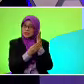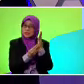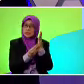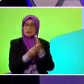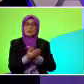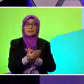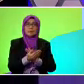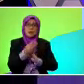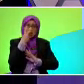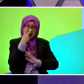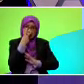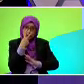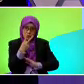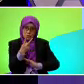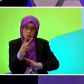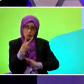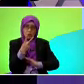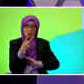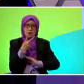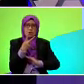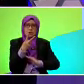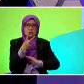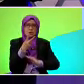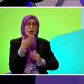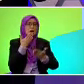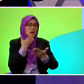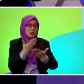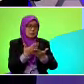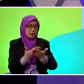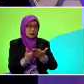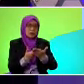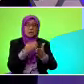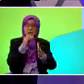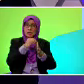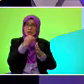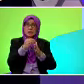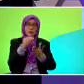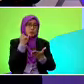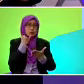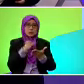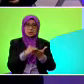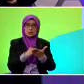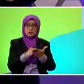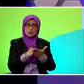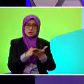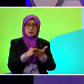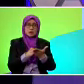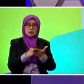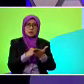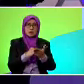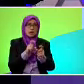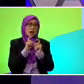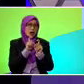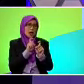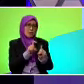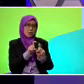think, is it good or bad? Does it bring any harmful effects, or there's nothing to worry about? So that